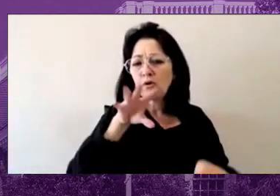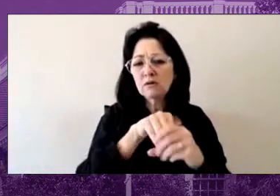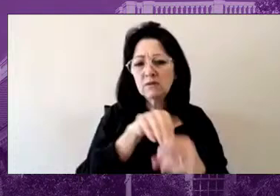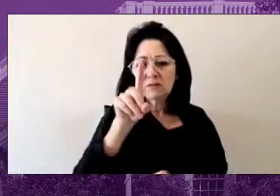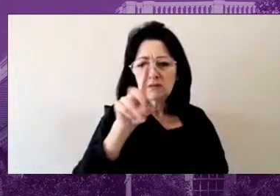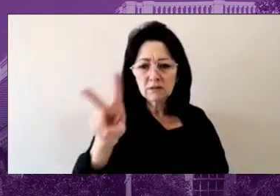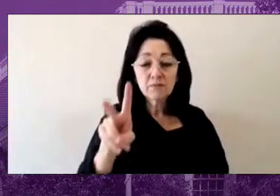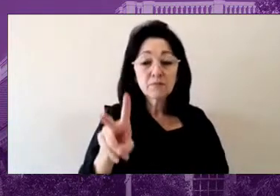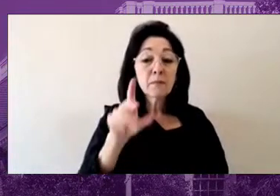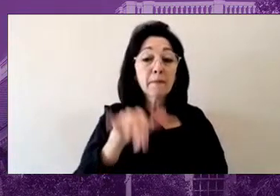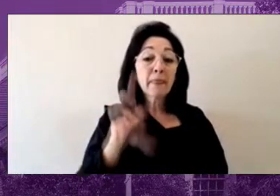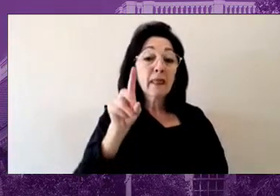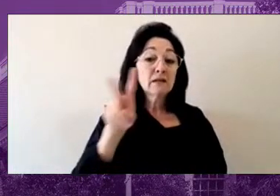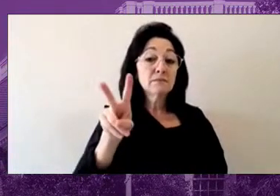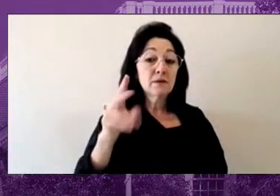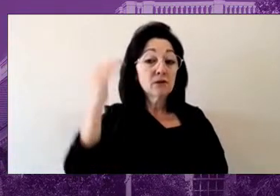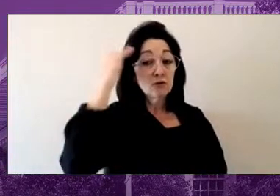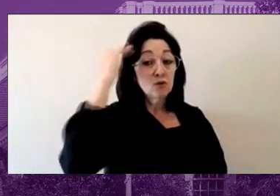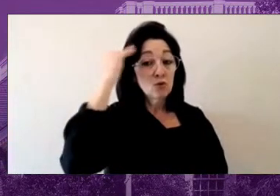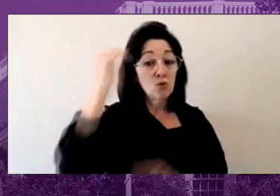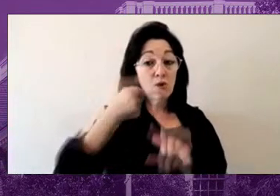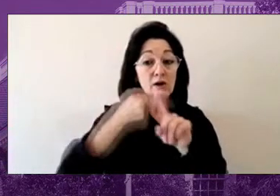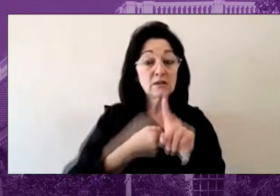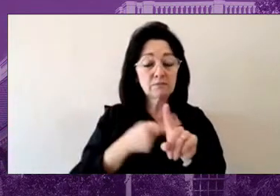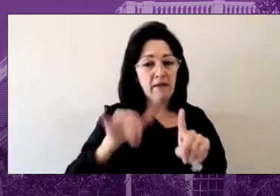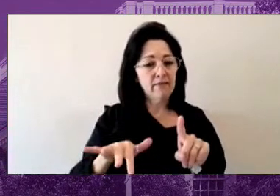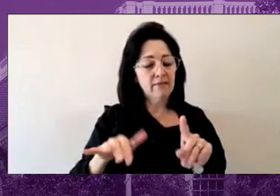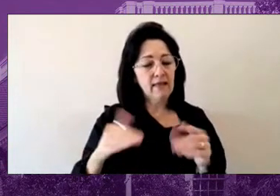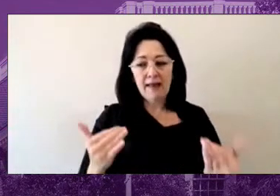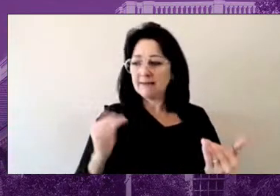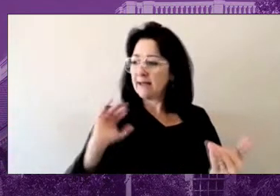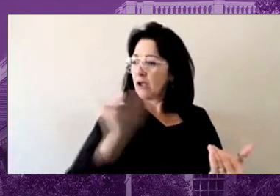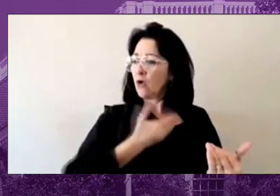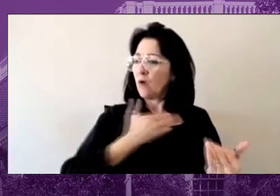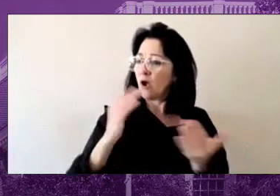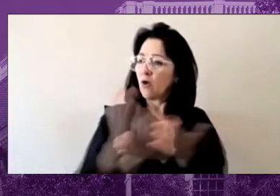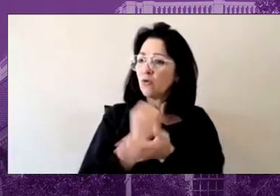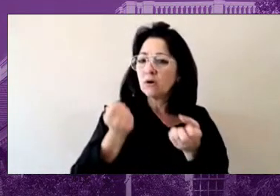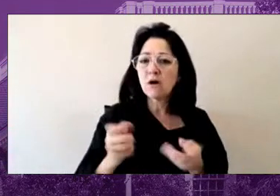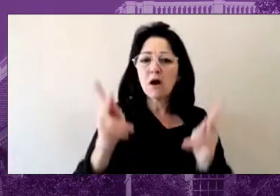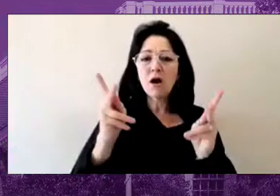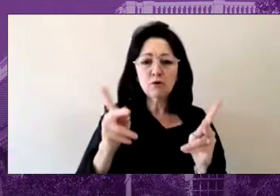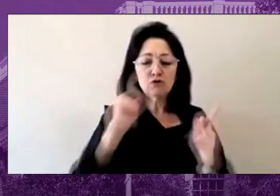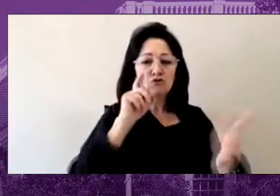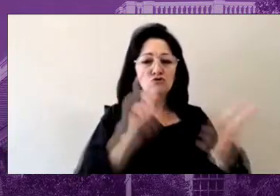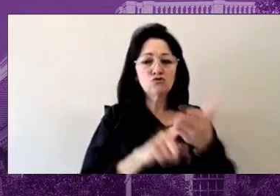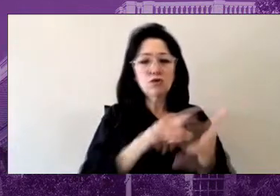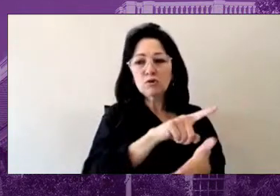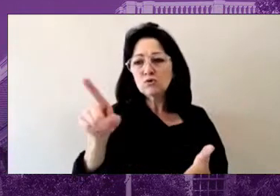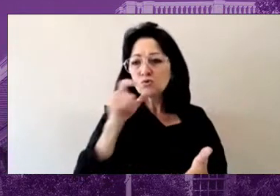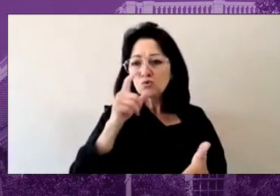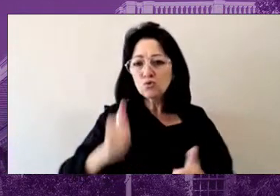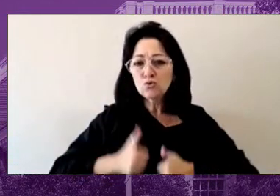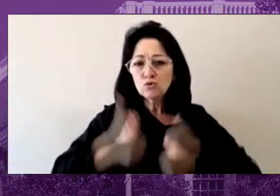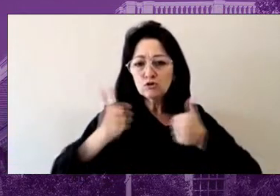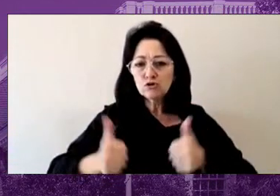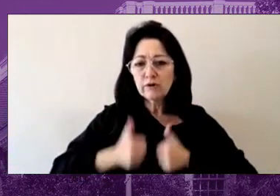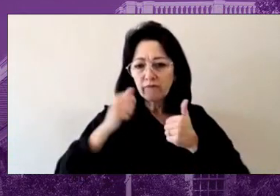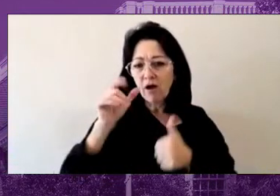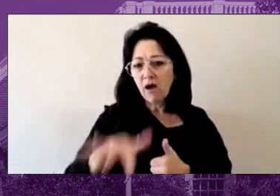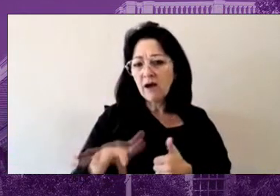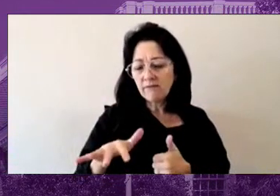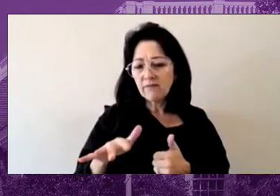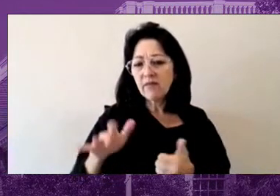Awareness Month is an opportunity to recognize the strength and courage of those currently surviving abuse, as well as to honor